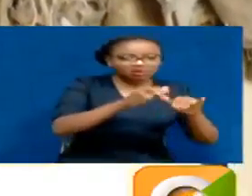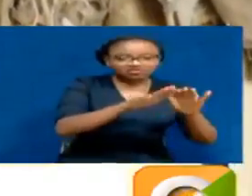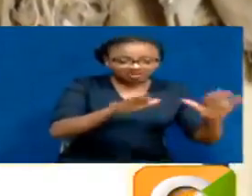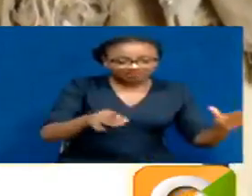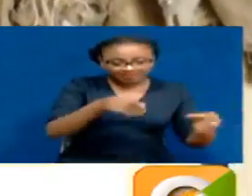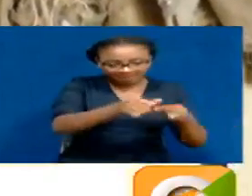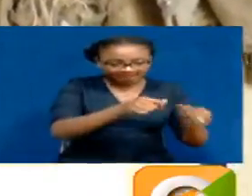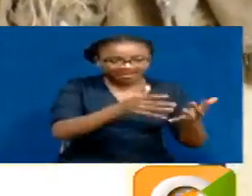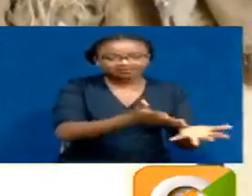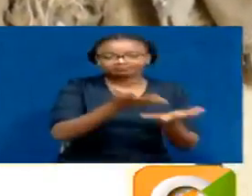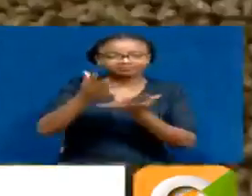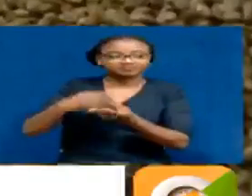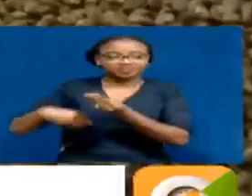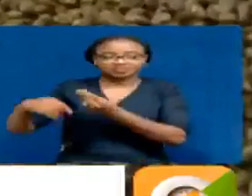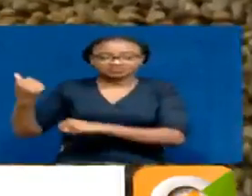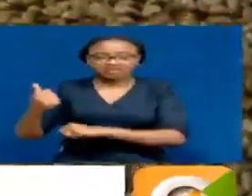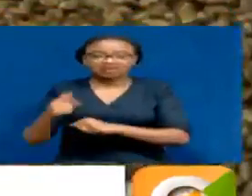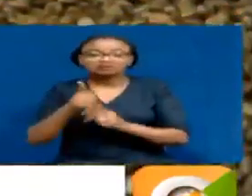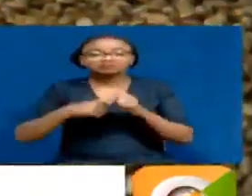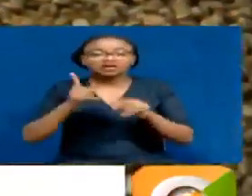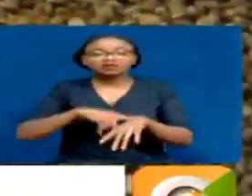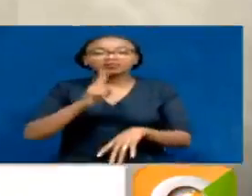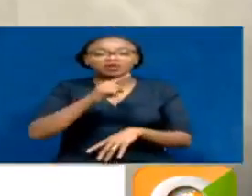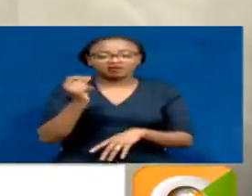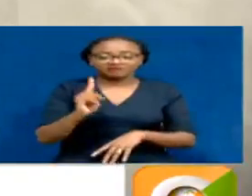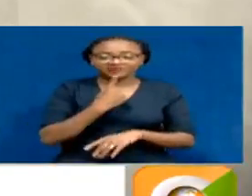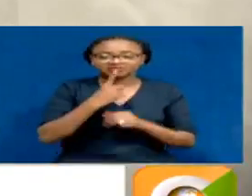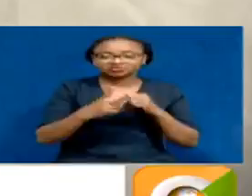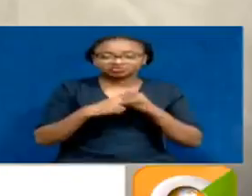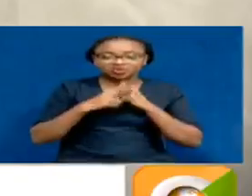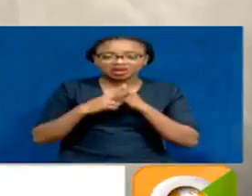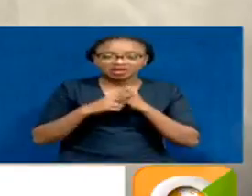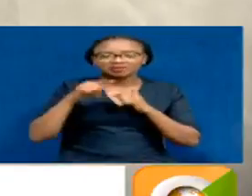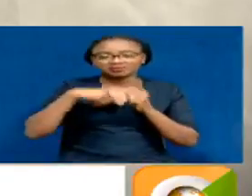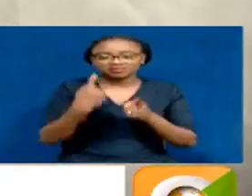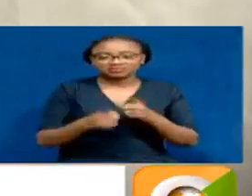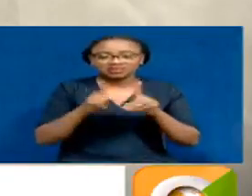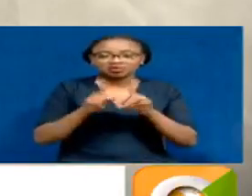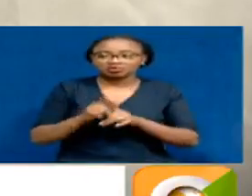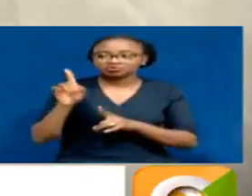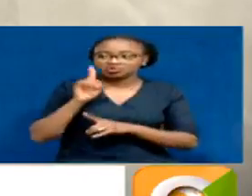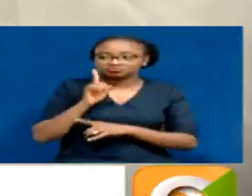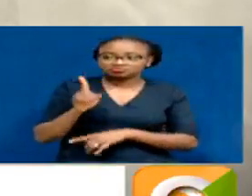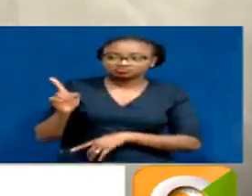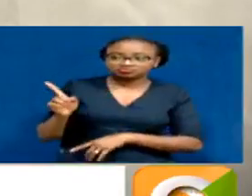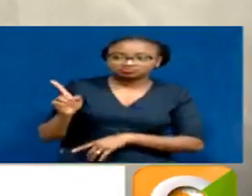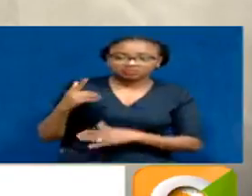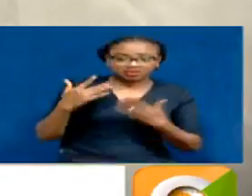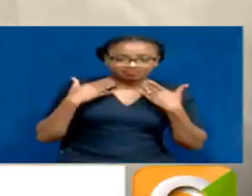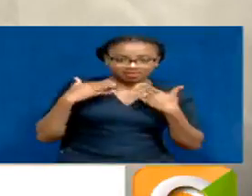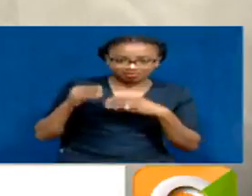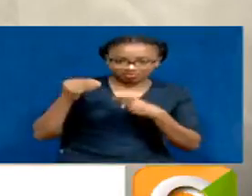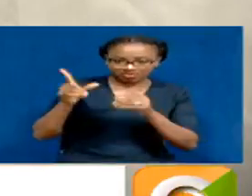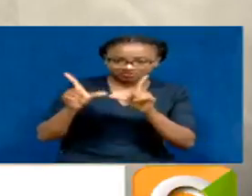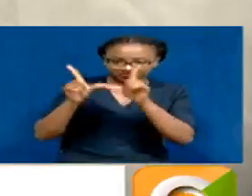Nairobi Coffee Exchange with effect from 1st July this year. Meru County Coffee Marketing Agency Limited has been granted a